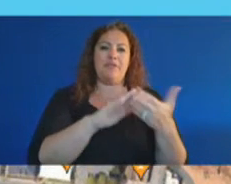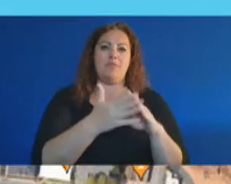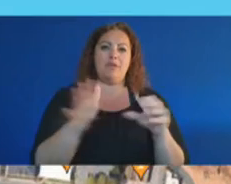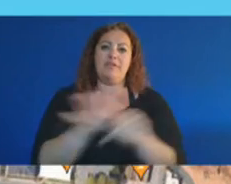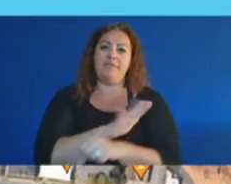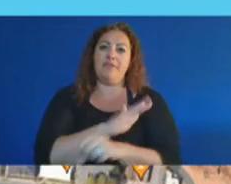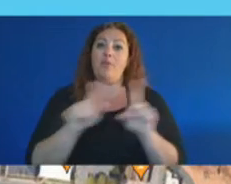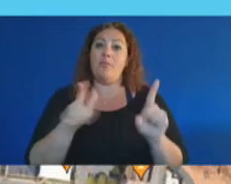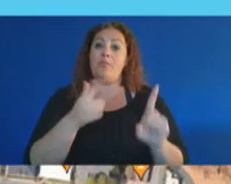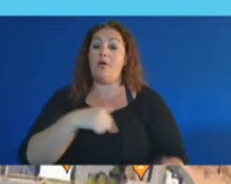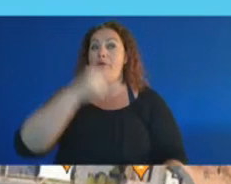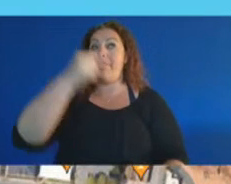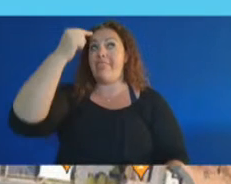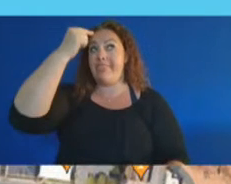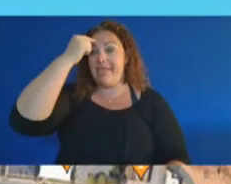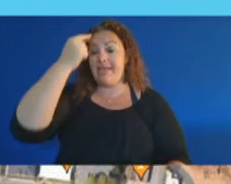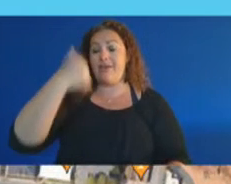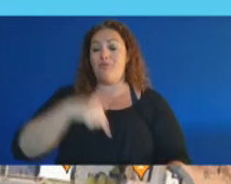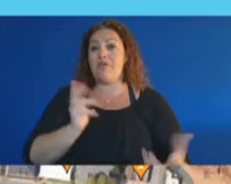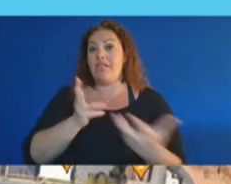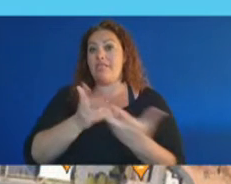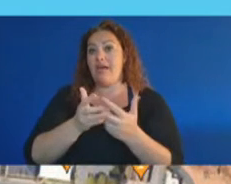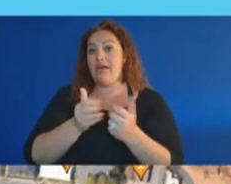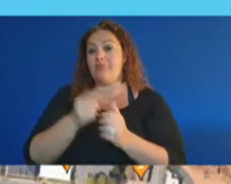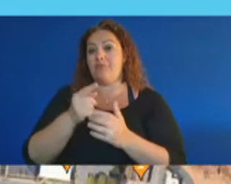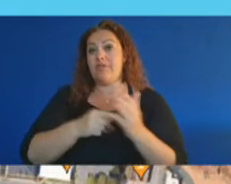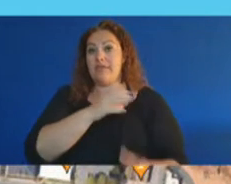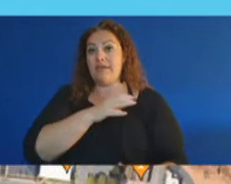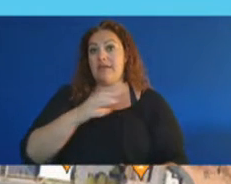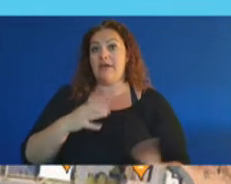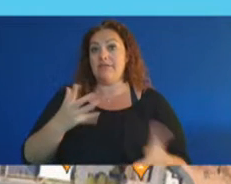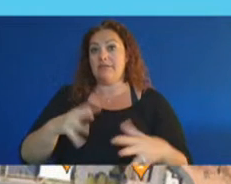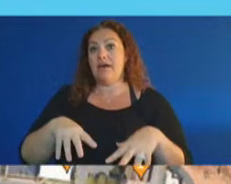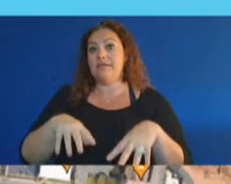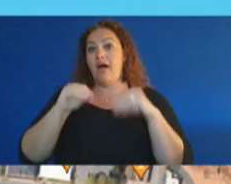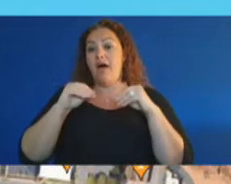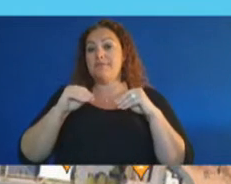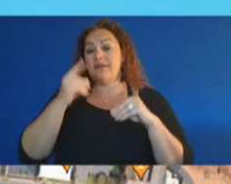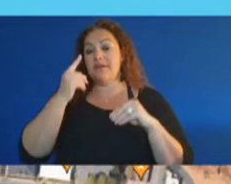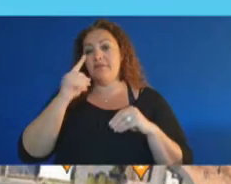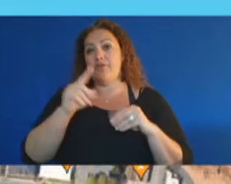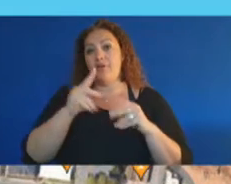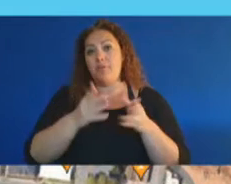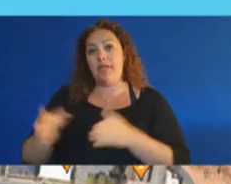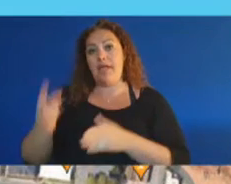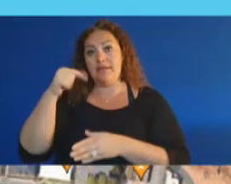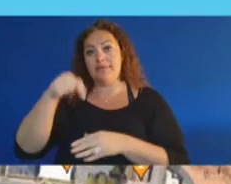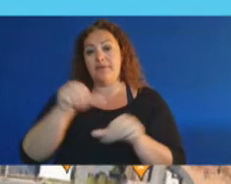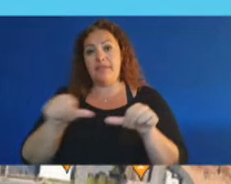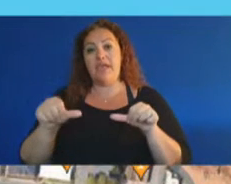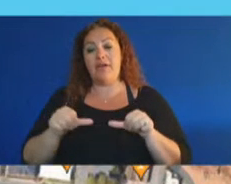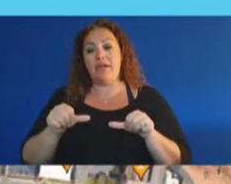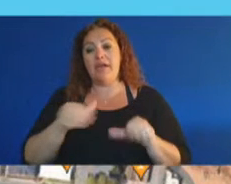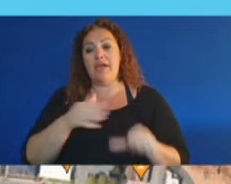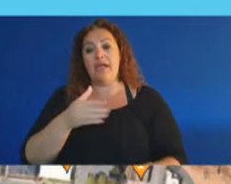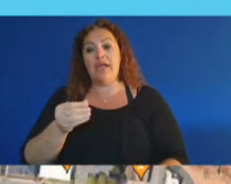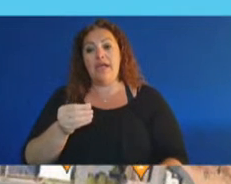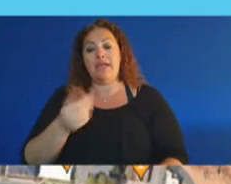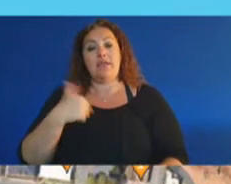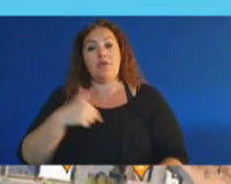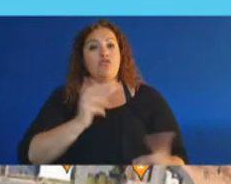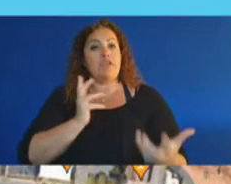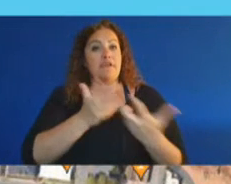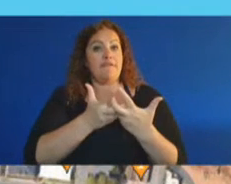think we are aligned uh with what the council has adopted as plans for this area and are aligned with the